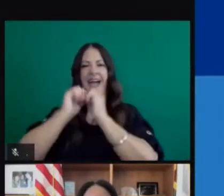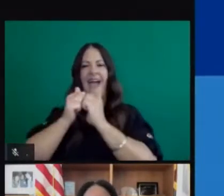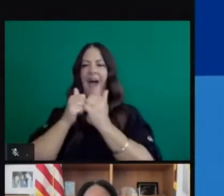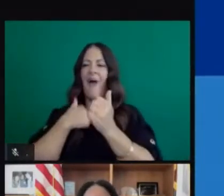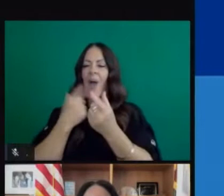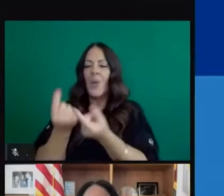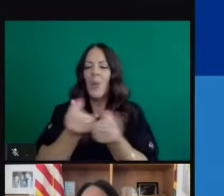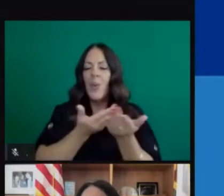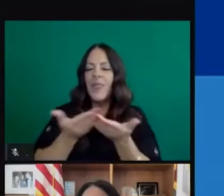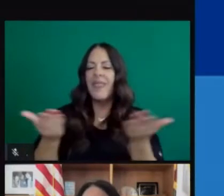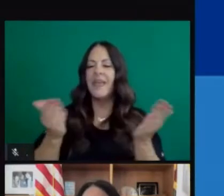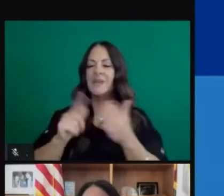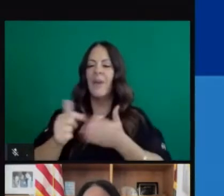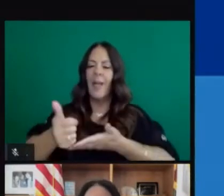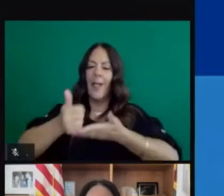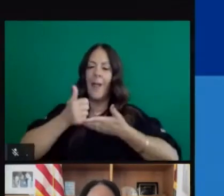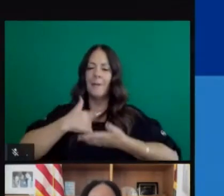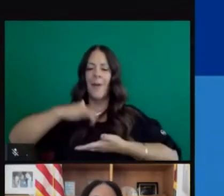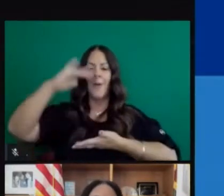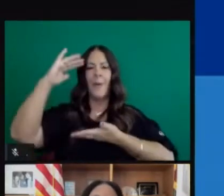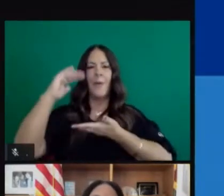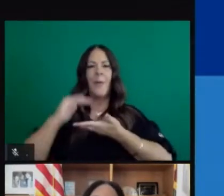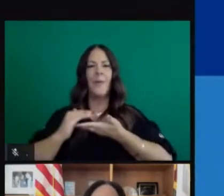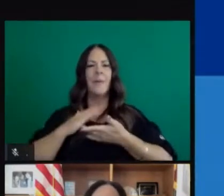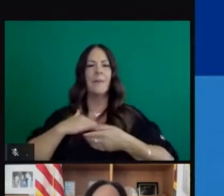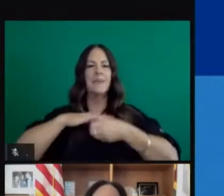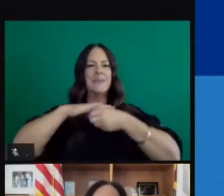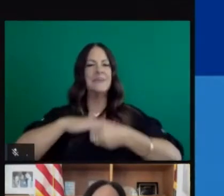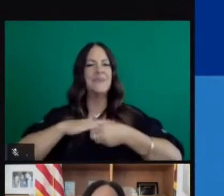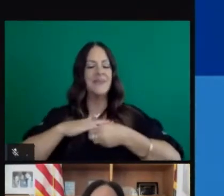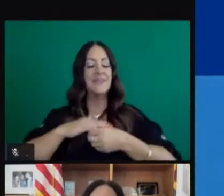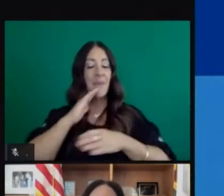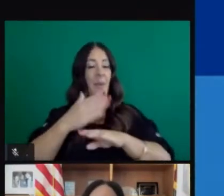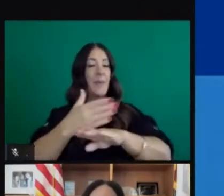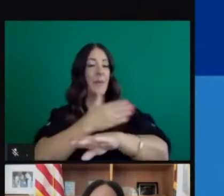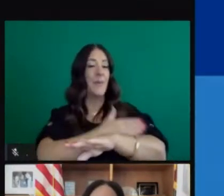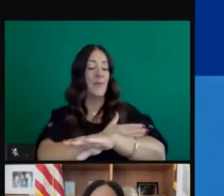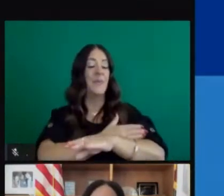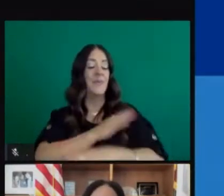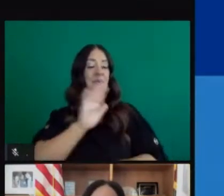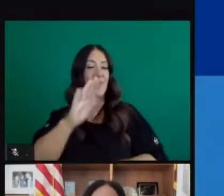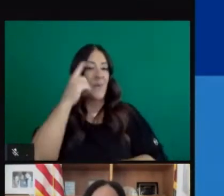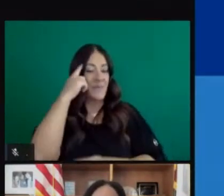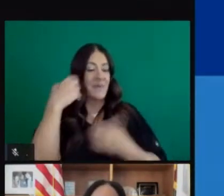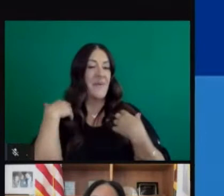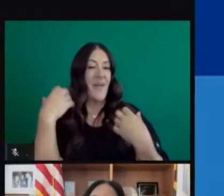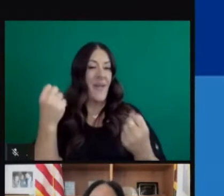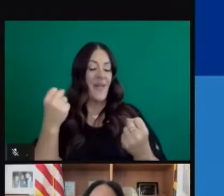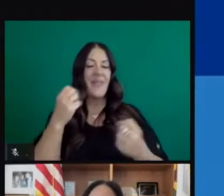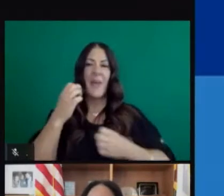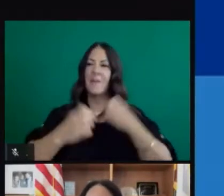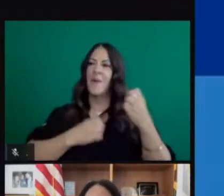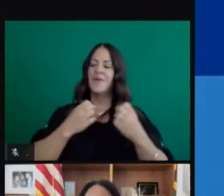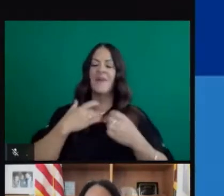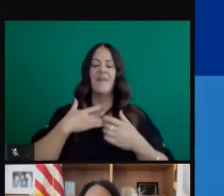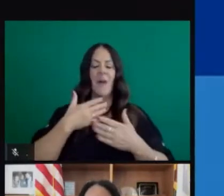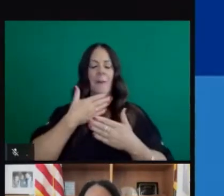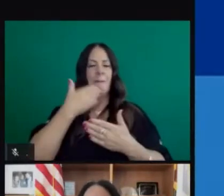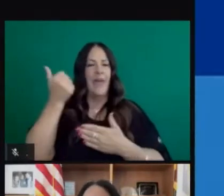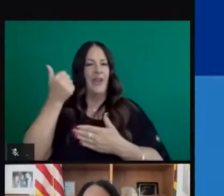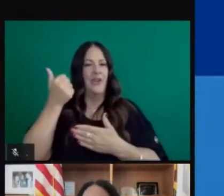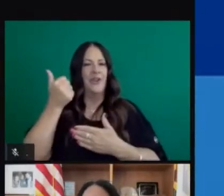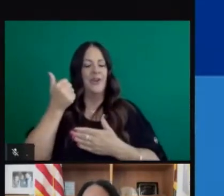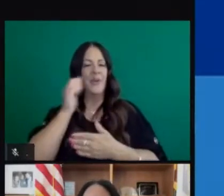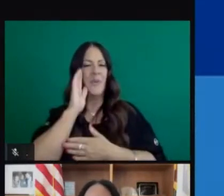can help to regulate our stress hormones and improve our physical and emotional well-being. And of course, most